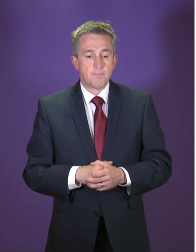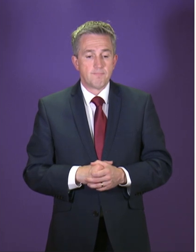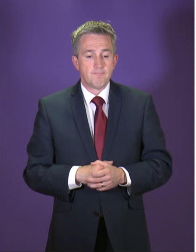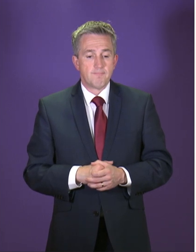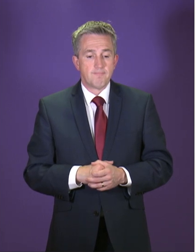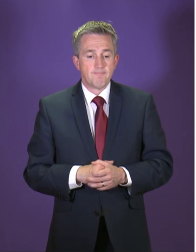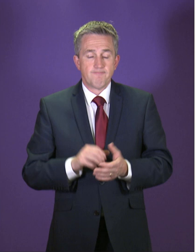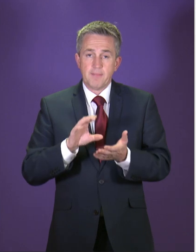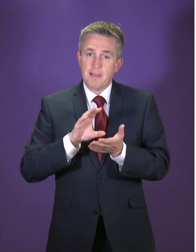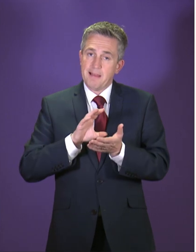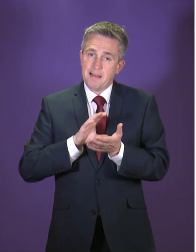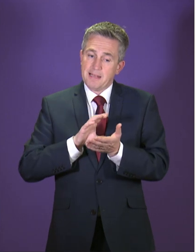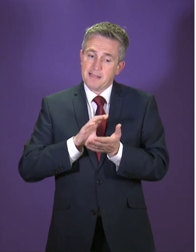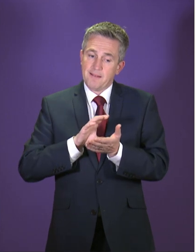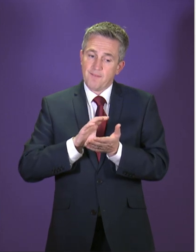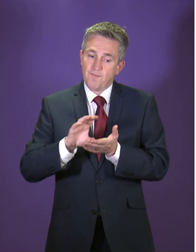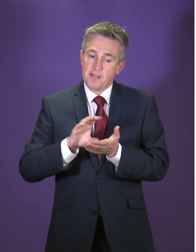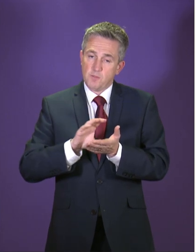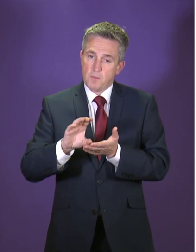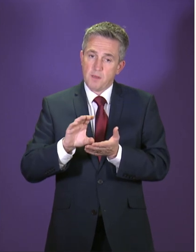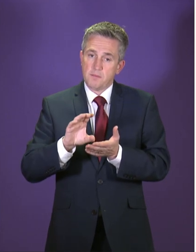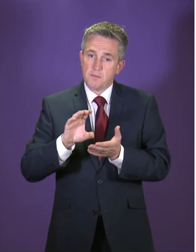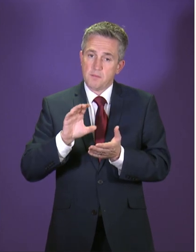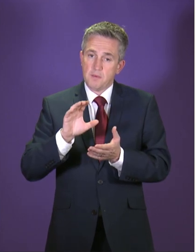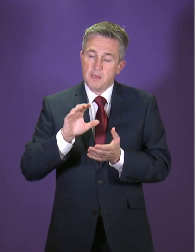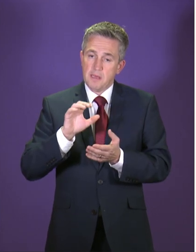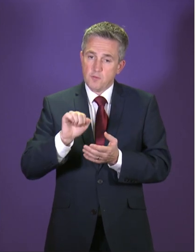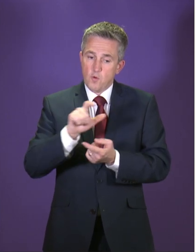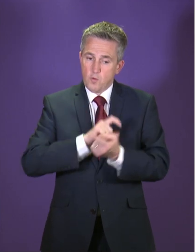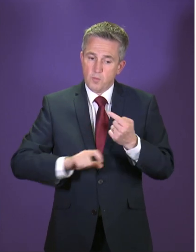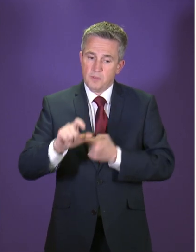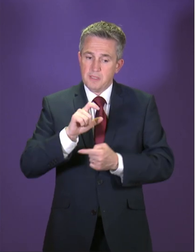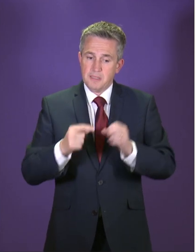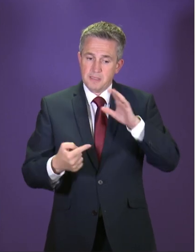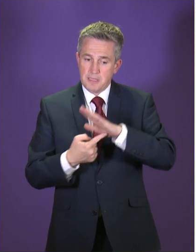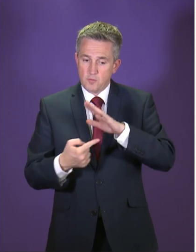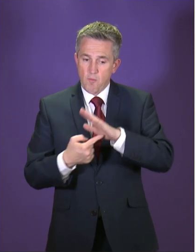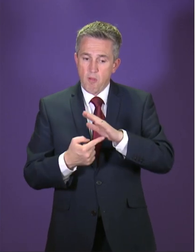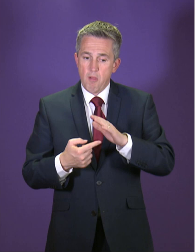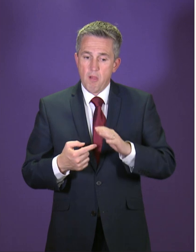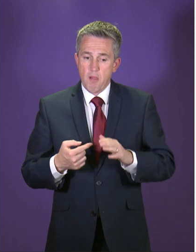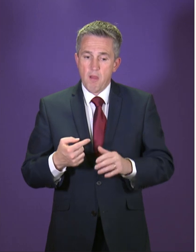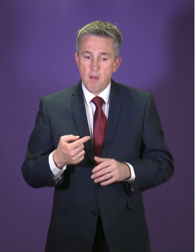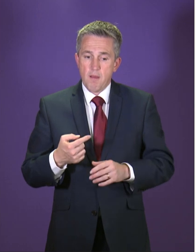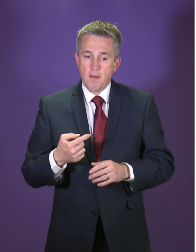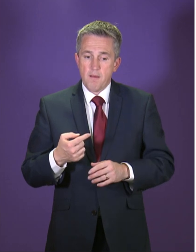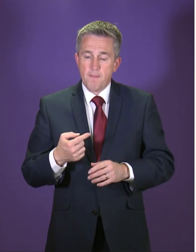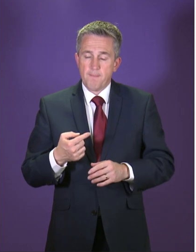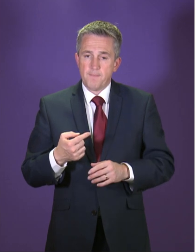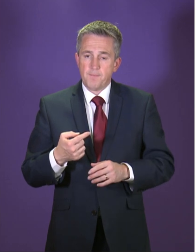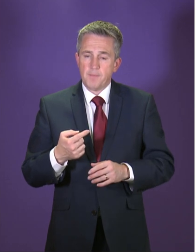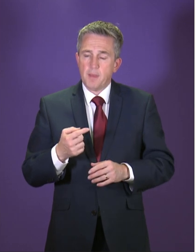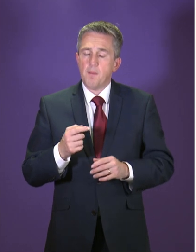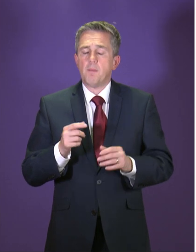Investment in community. Yes, it is essential that we invest in communities. But it is